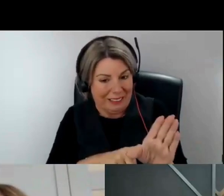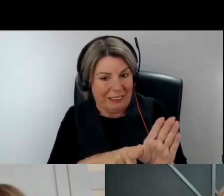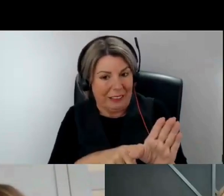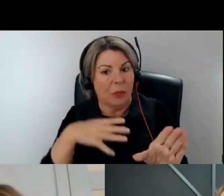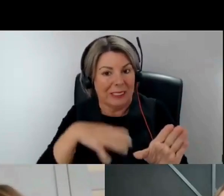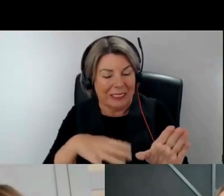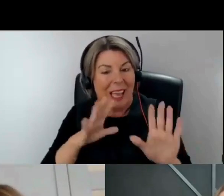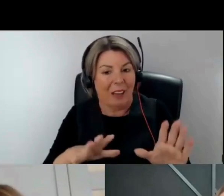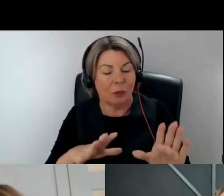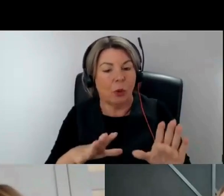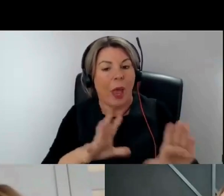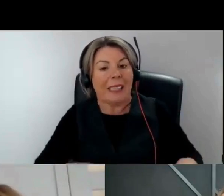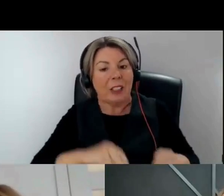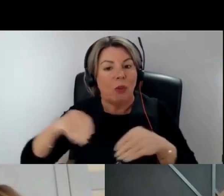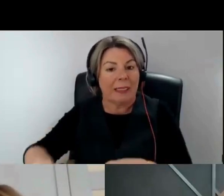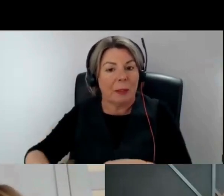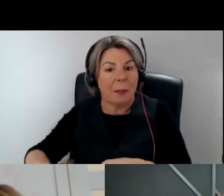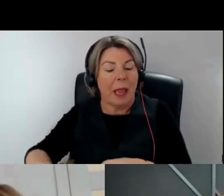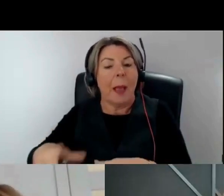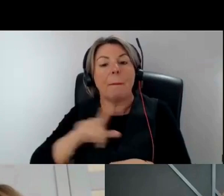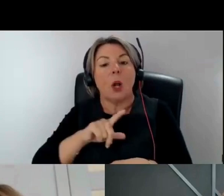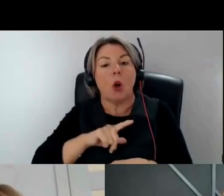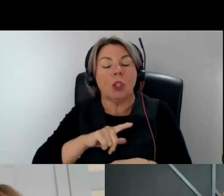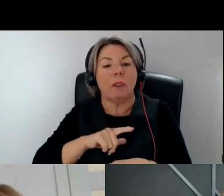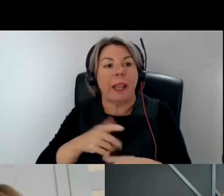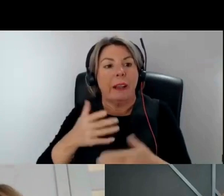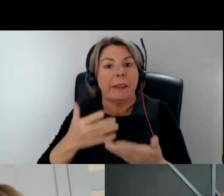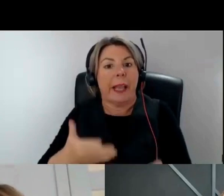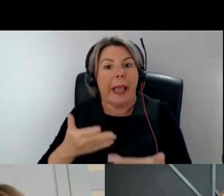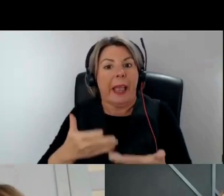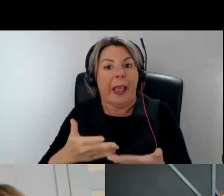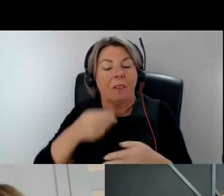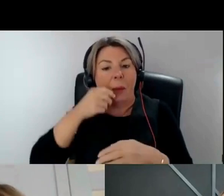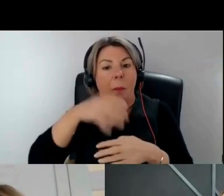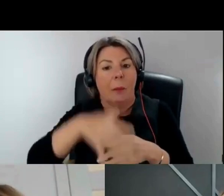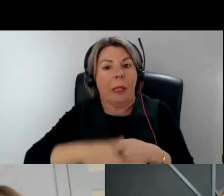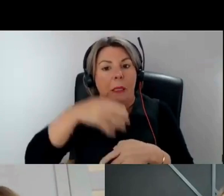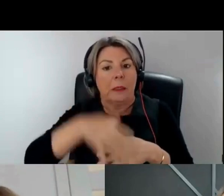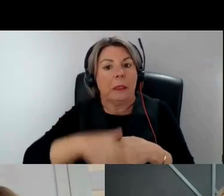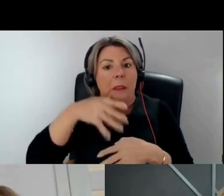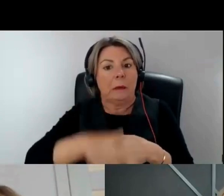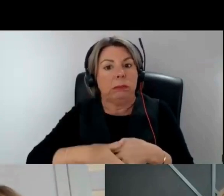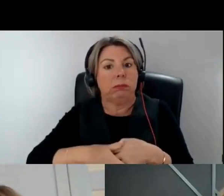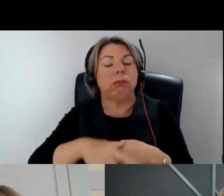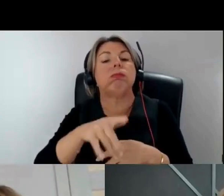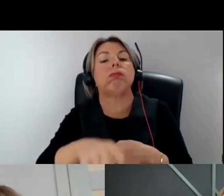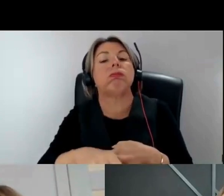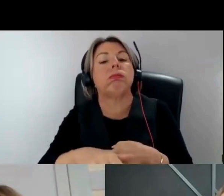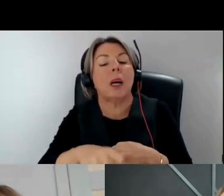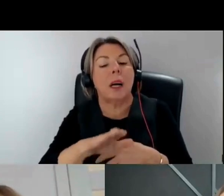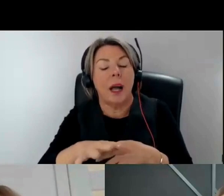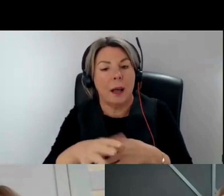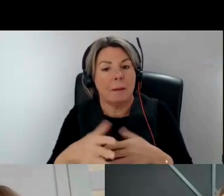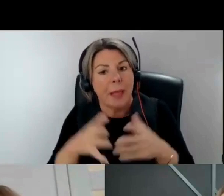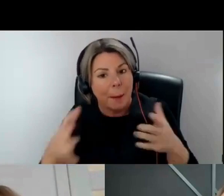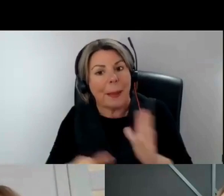to have hysterectomies because of heavy bleeding. And the Mirena coil has reduced the amount of big surgeries